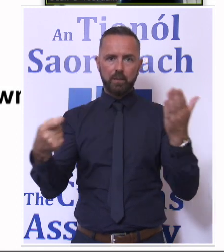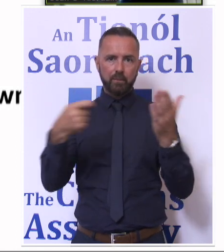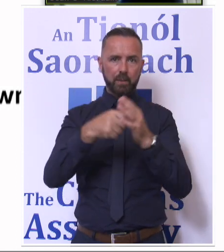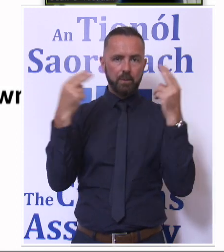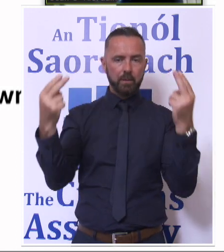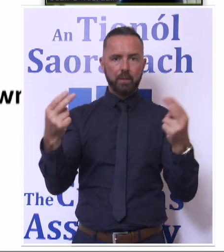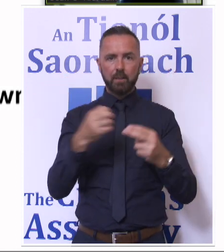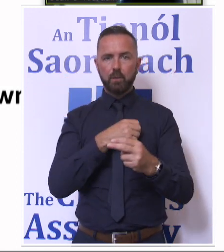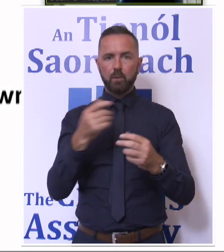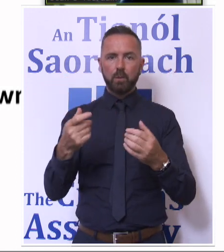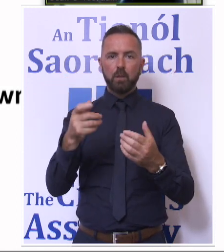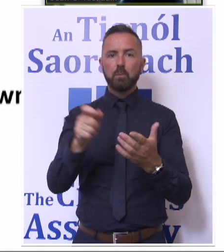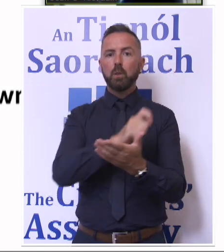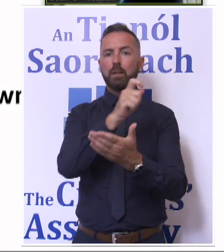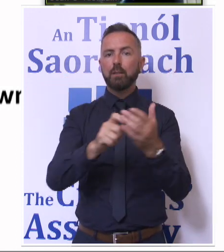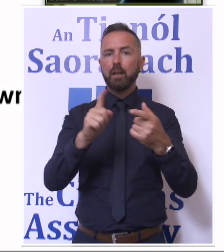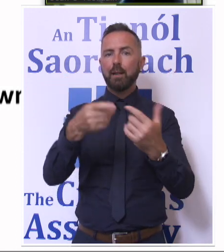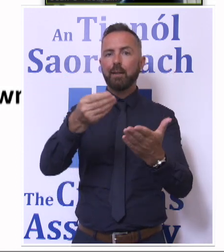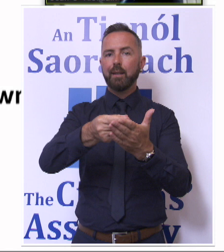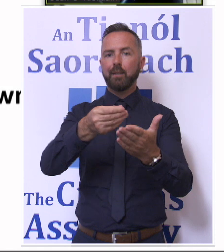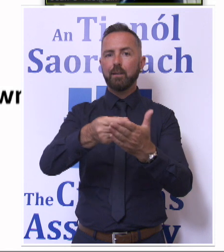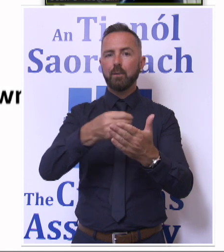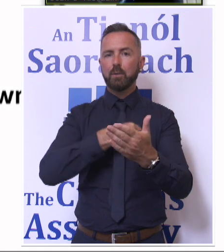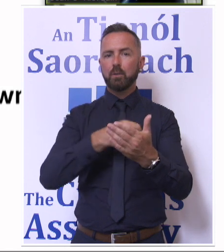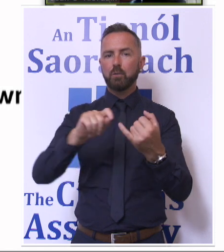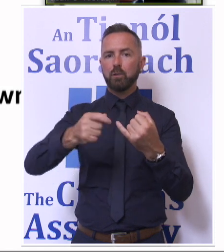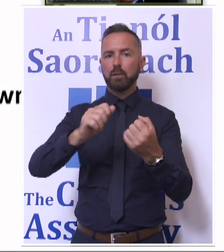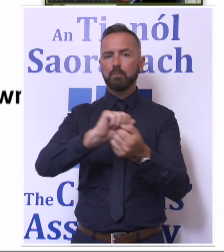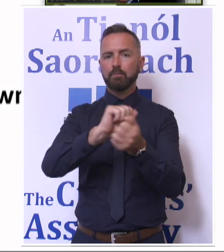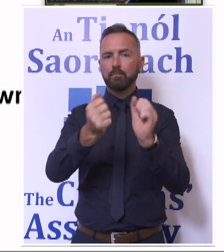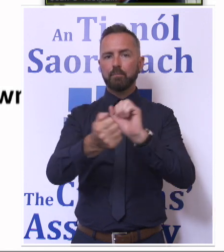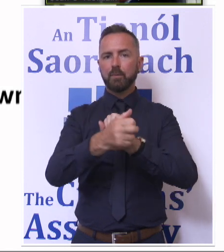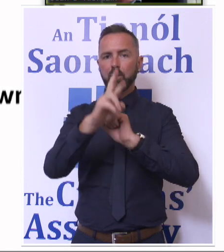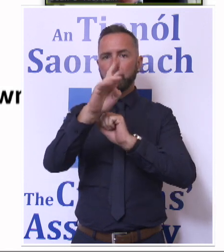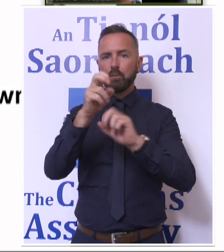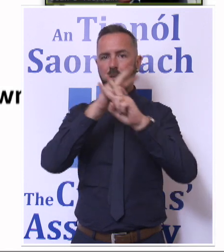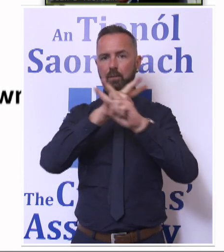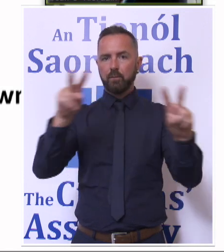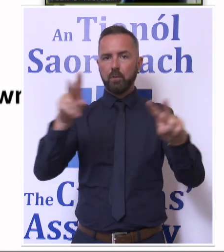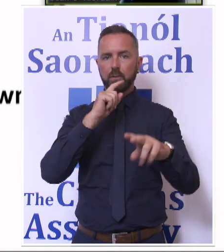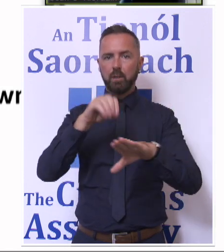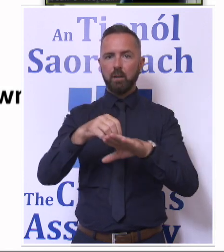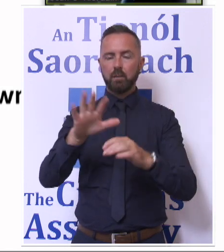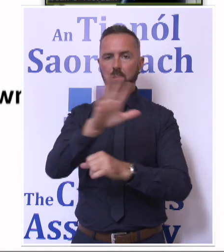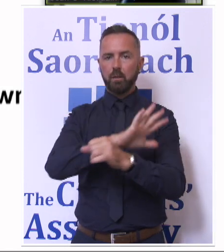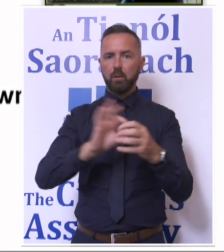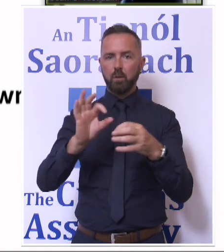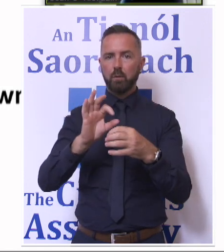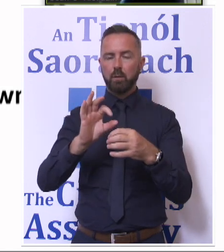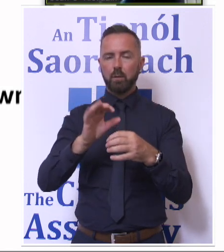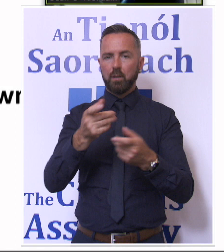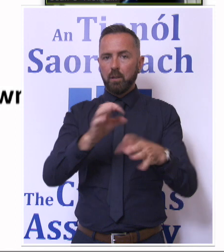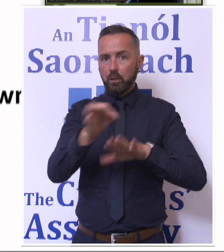required politically and economically to refocus the role of not just local government, but in fact the entire public